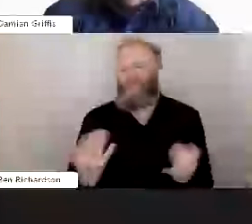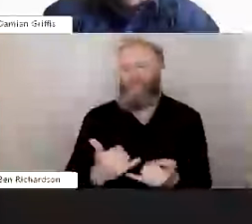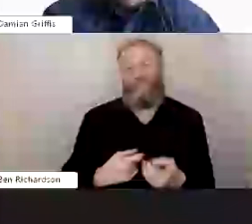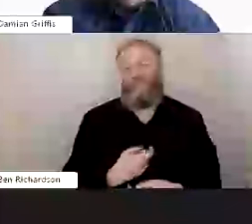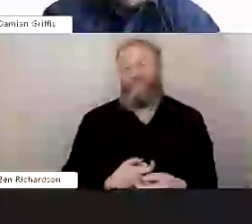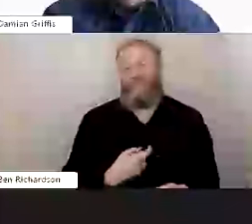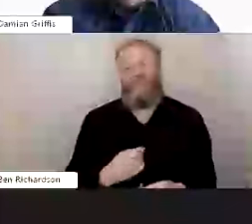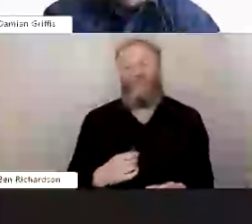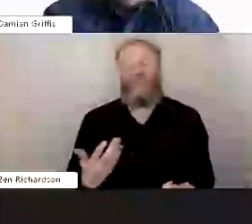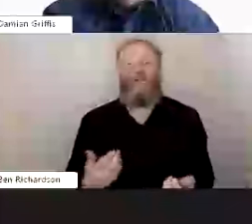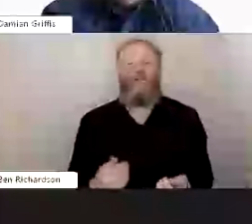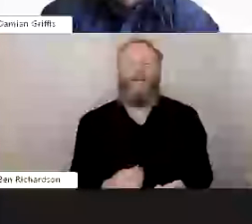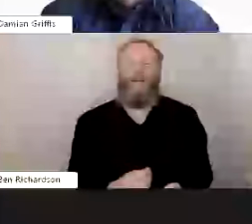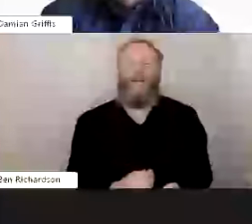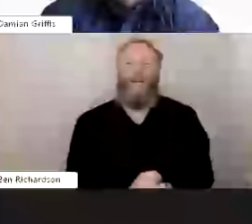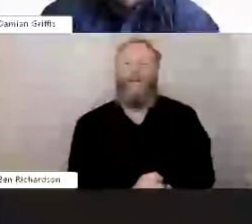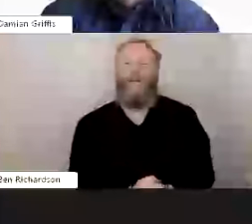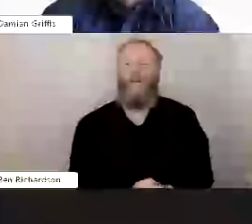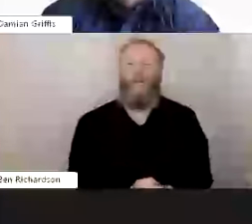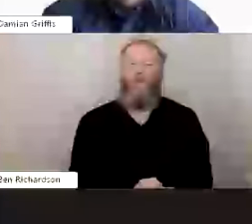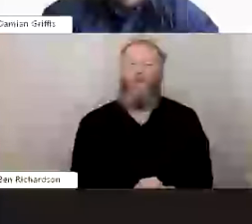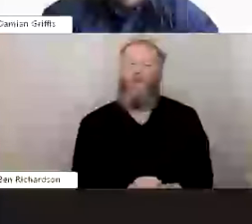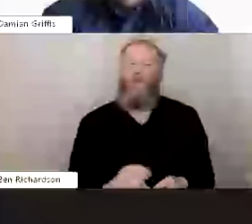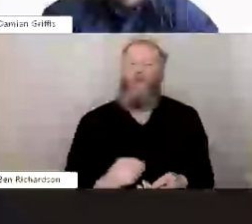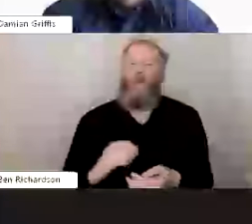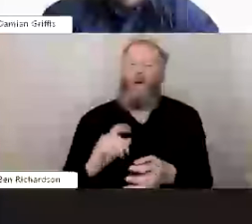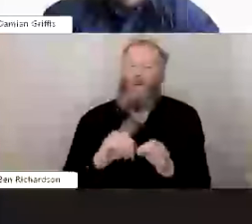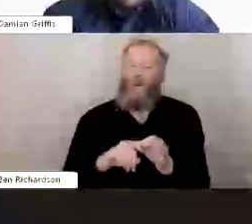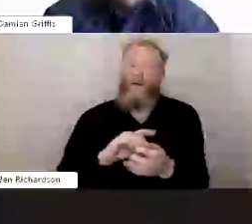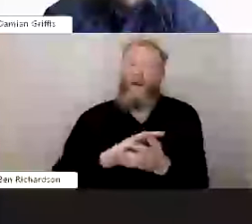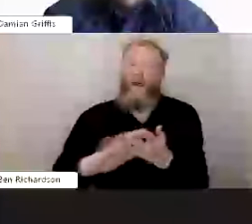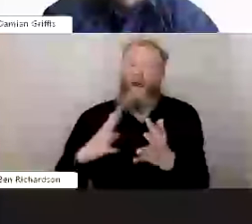is, how can we engage both people in our